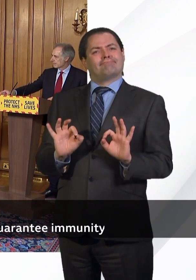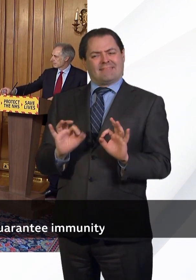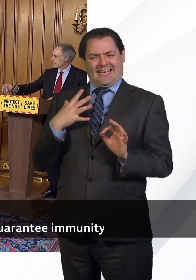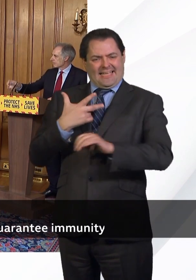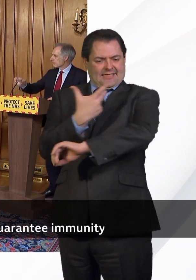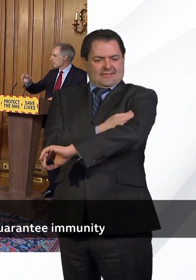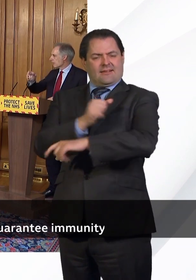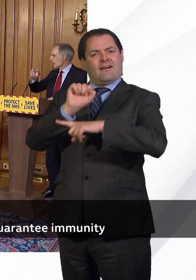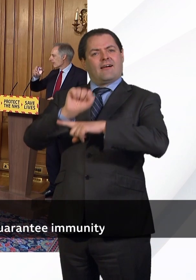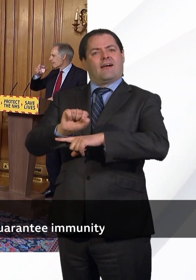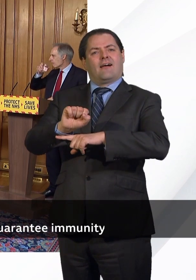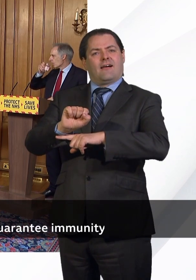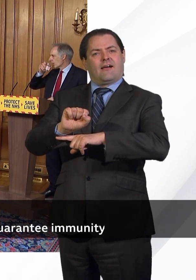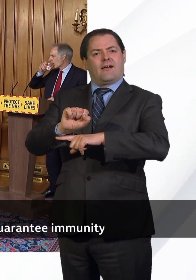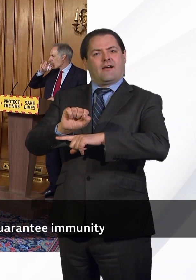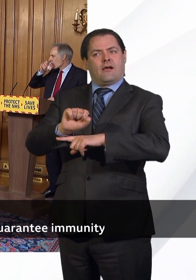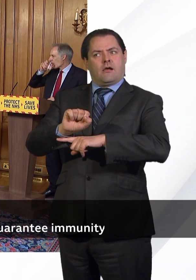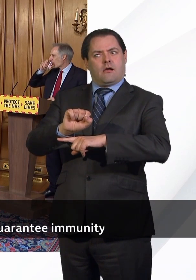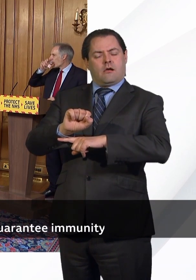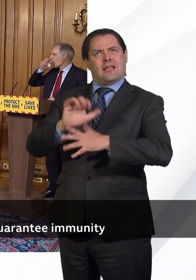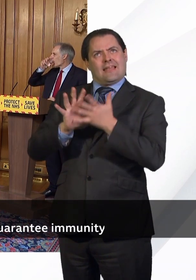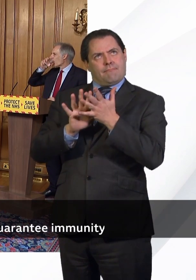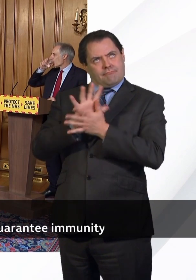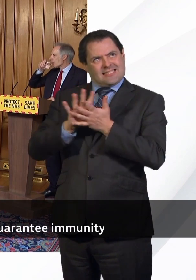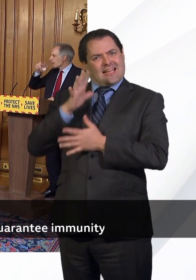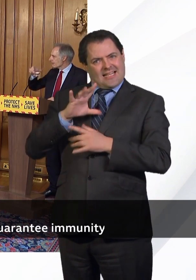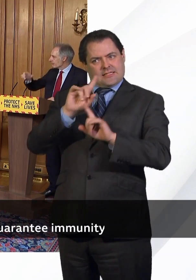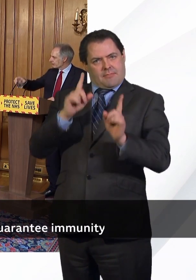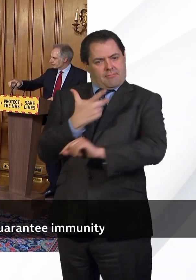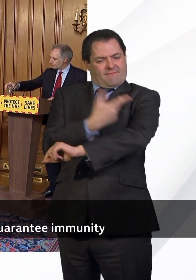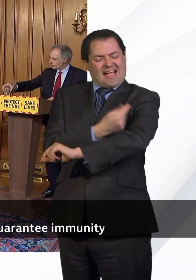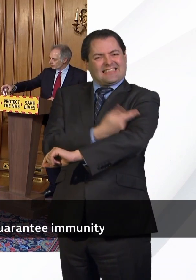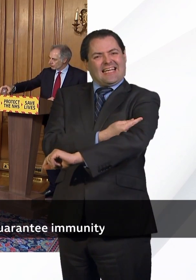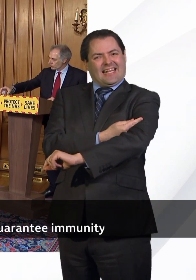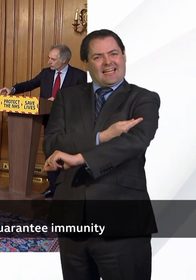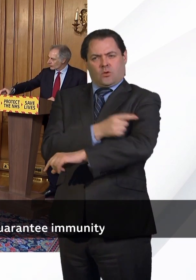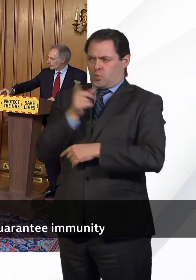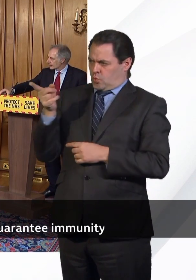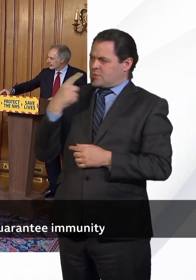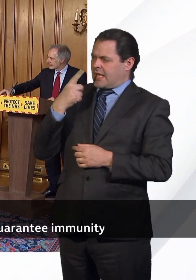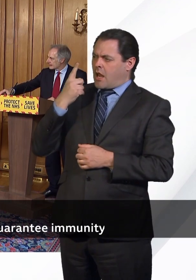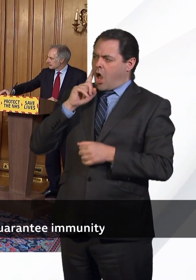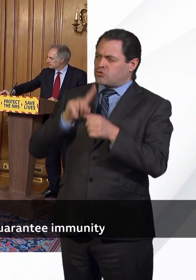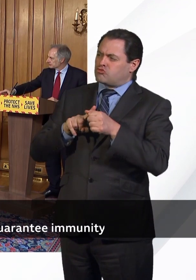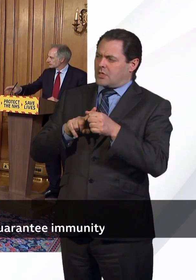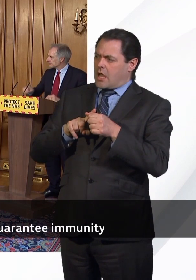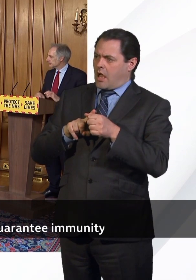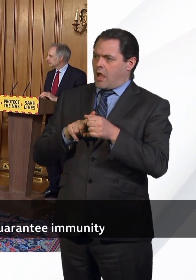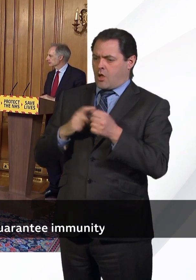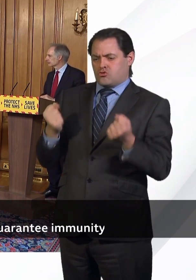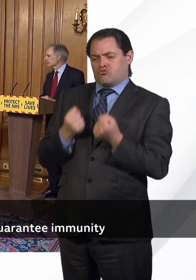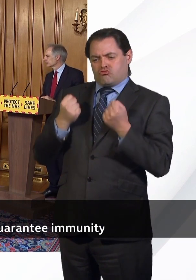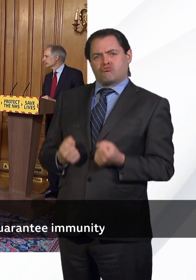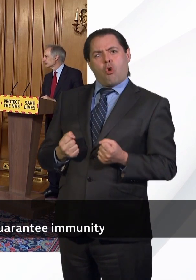as many people as possible actually taking it up. Now, you told HuffPost last year, and I quote, "There's a very strong argument for having